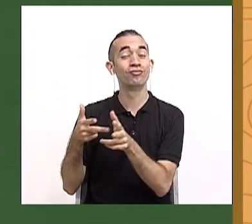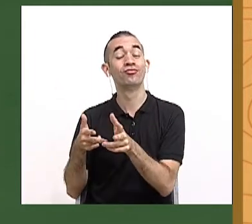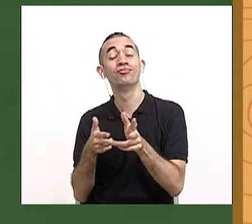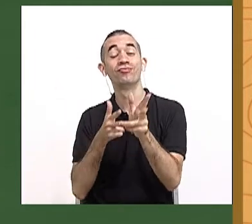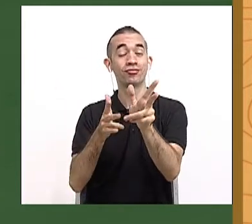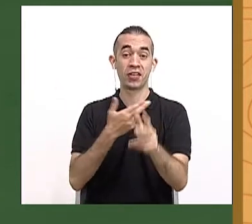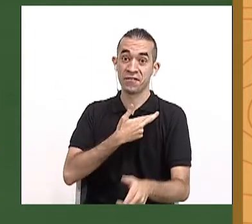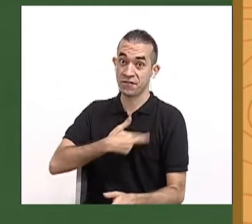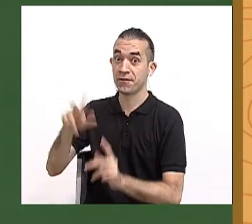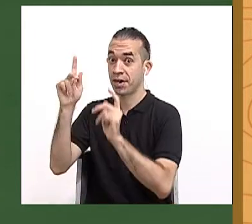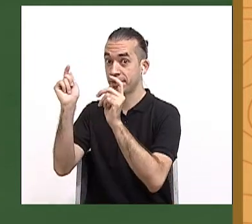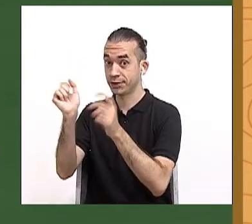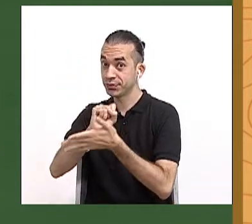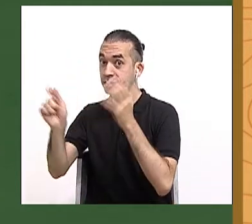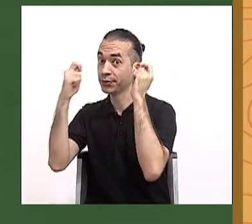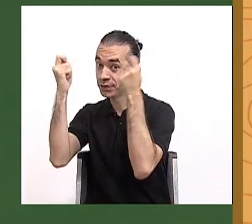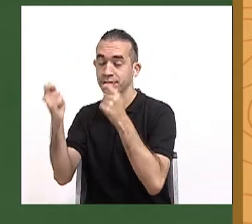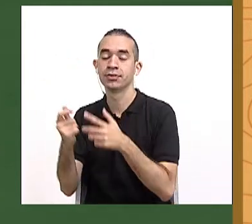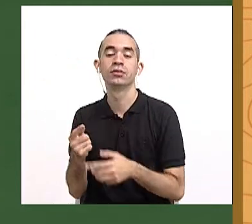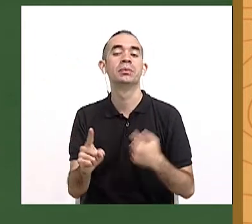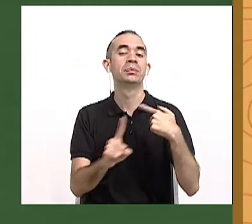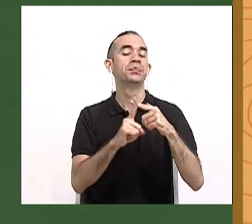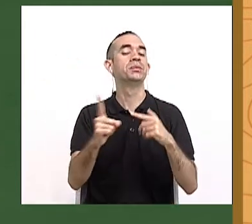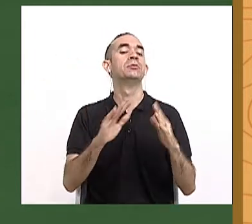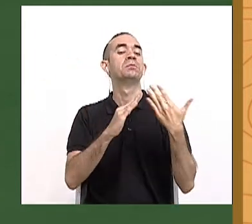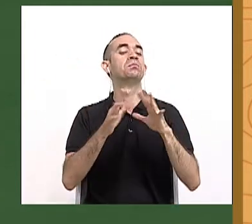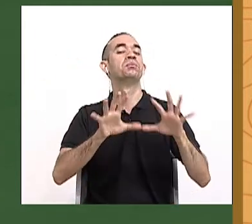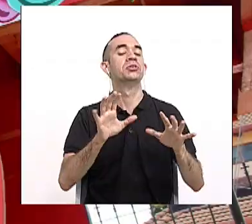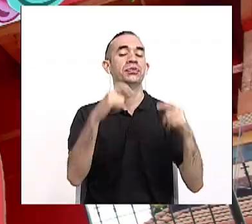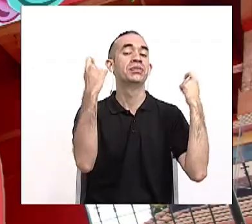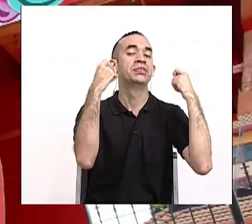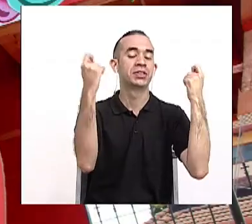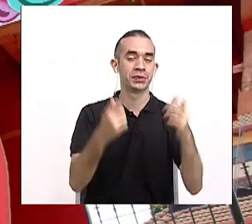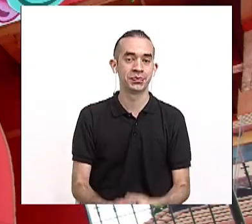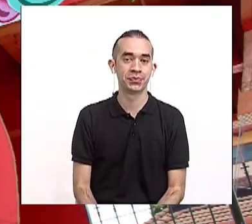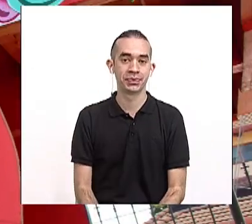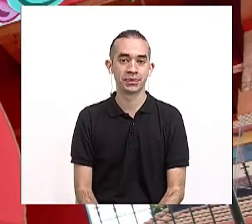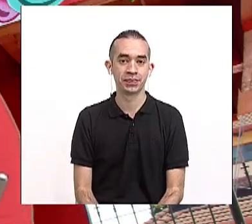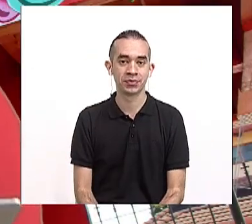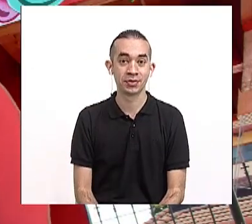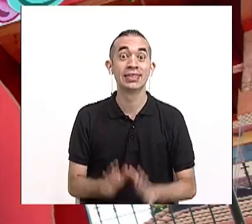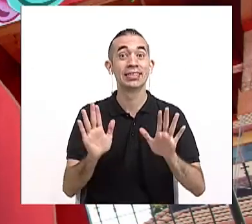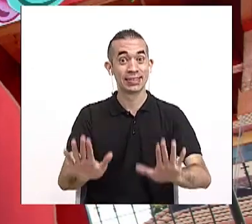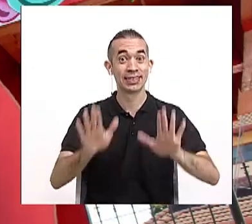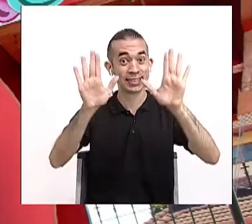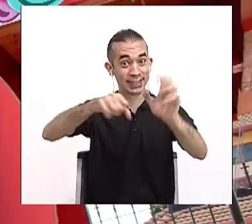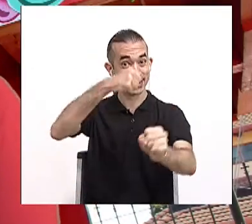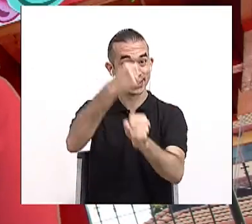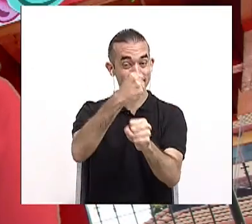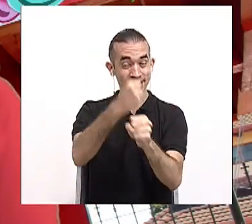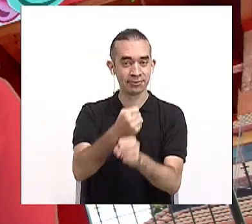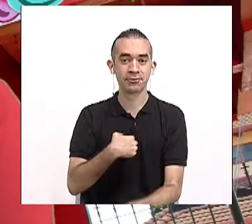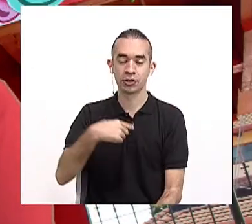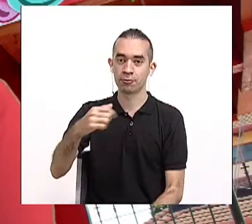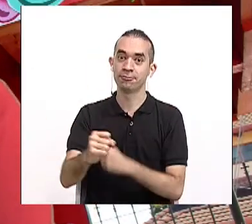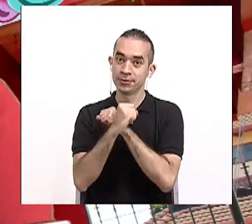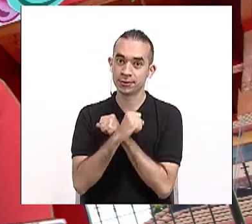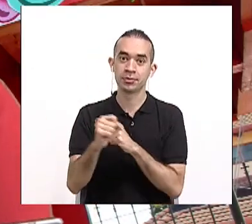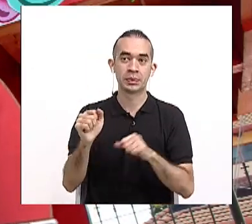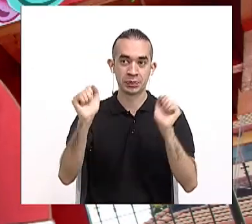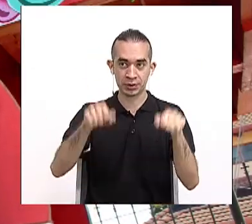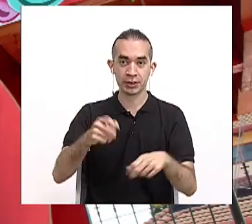go back to number 5. Thank you. The ox carts remain strong symbols of Costa Rica's rural past